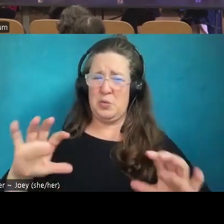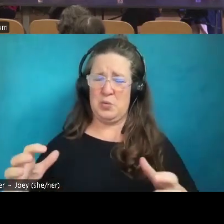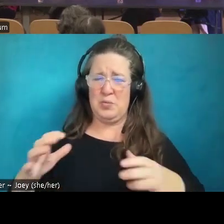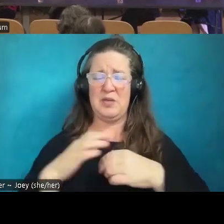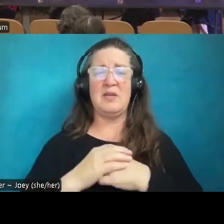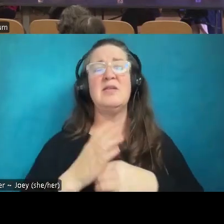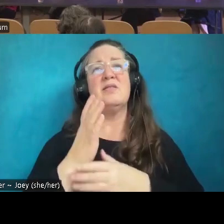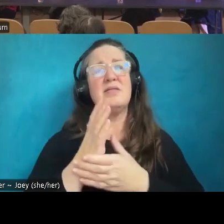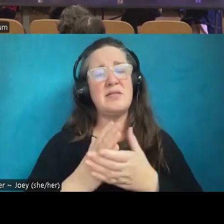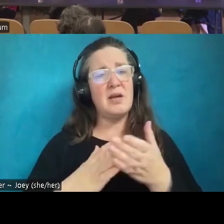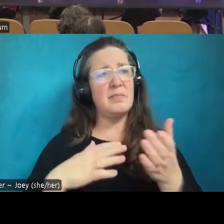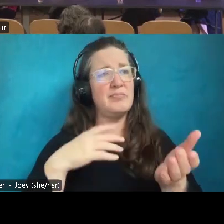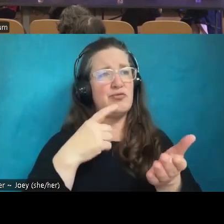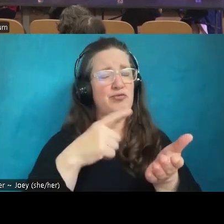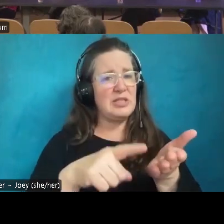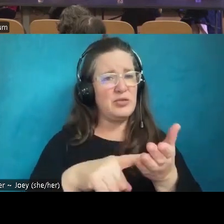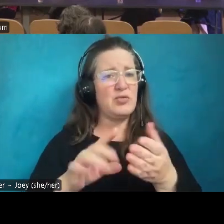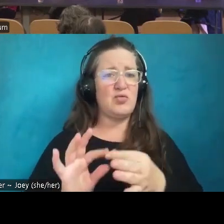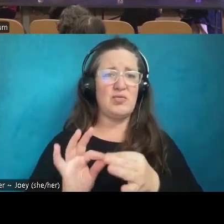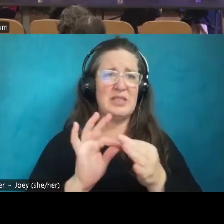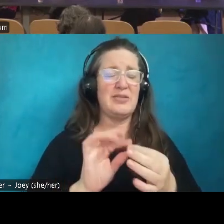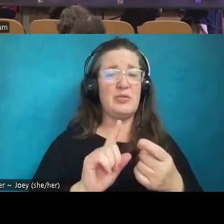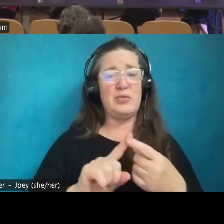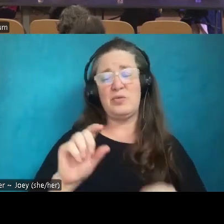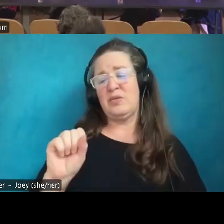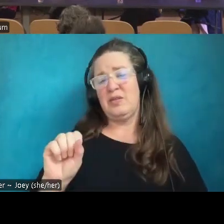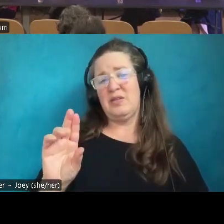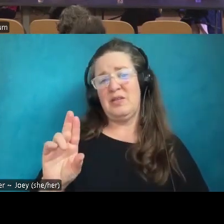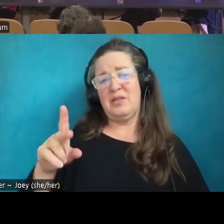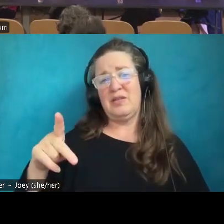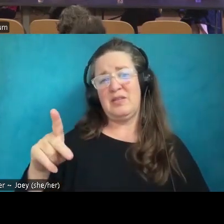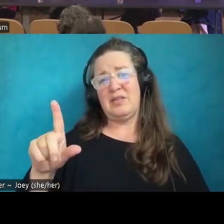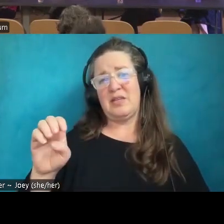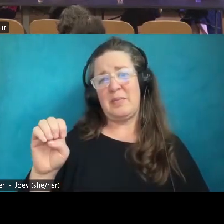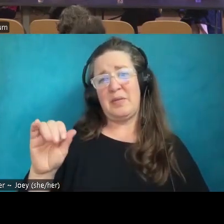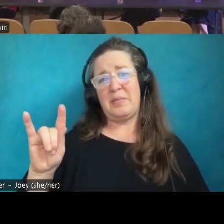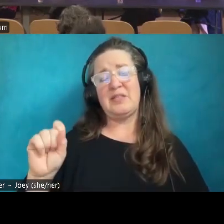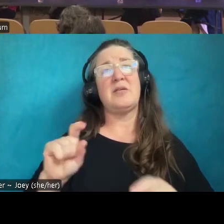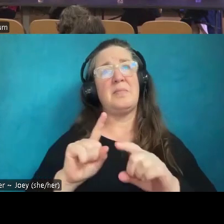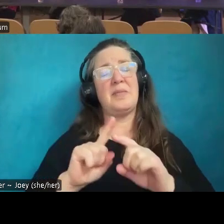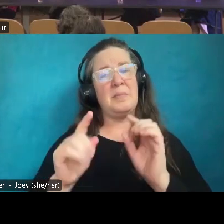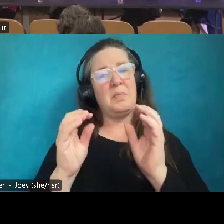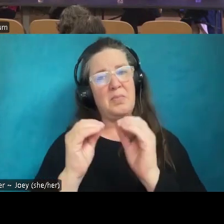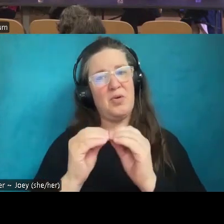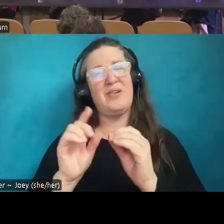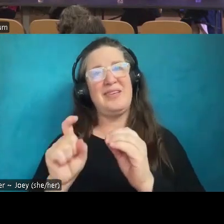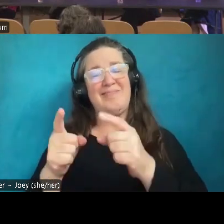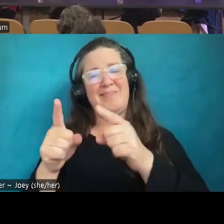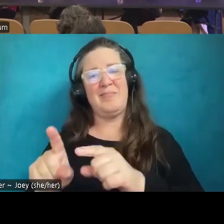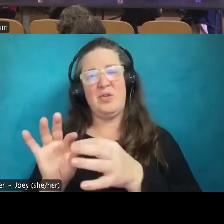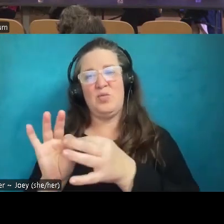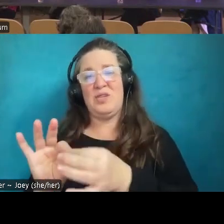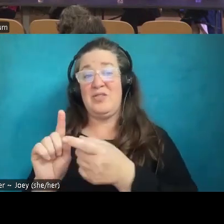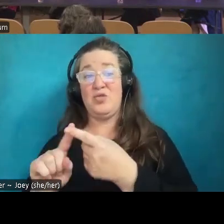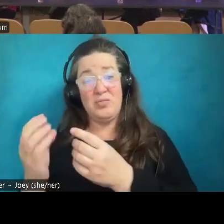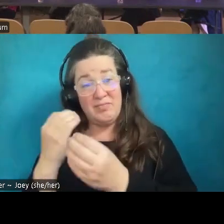some supplements and whatnot, more needs to be done in the area of nutrition and supplements in clinical trials.